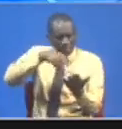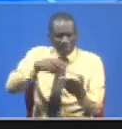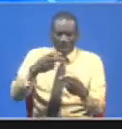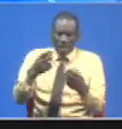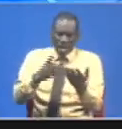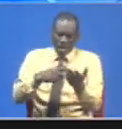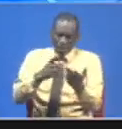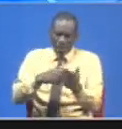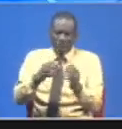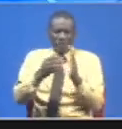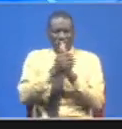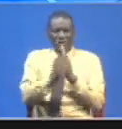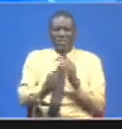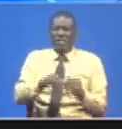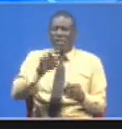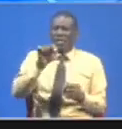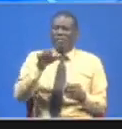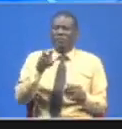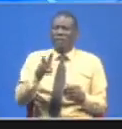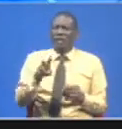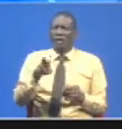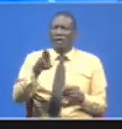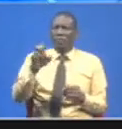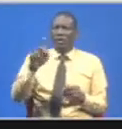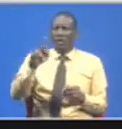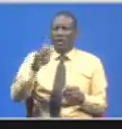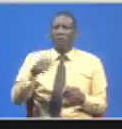skills. NTV's Rukia Bule has more.